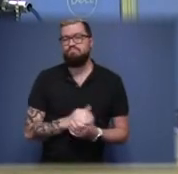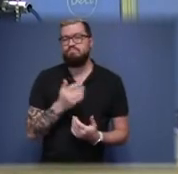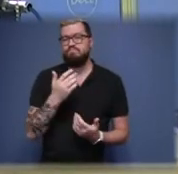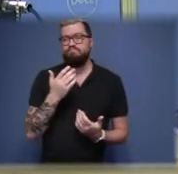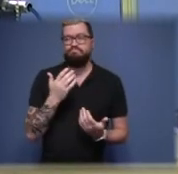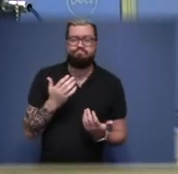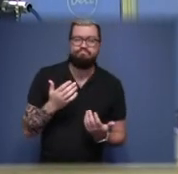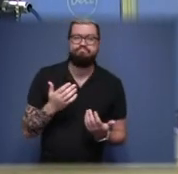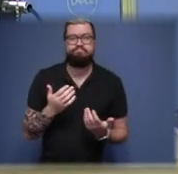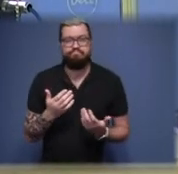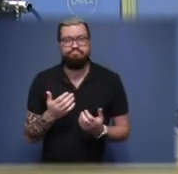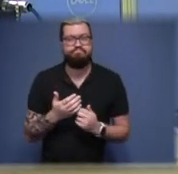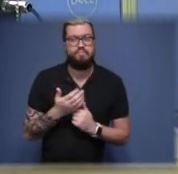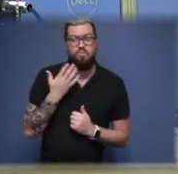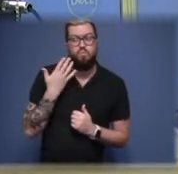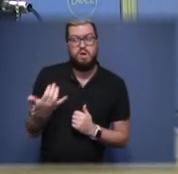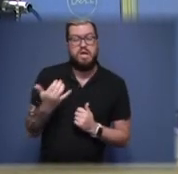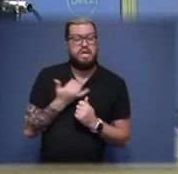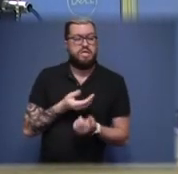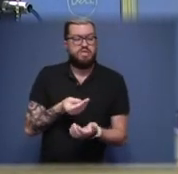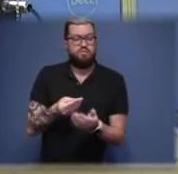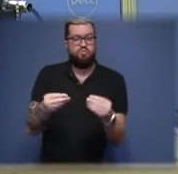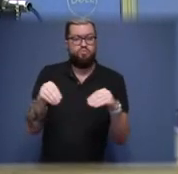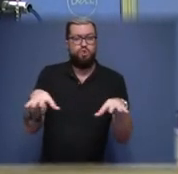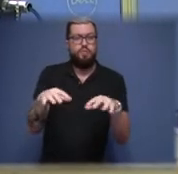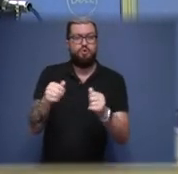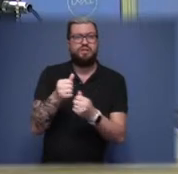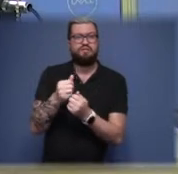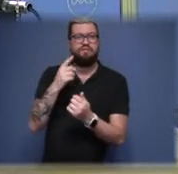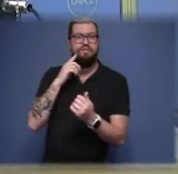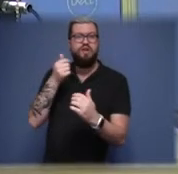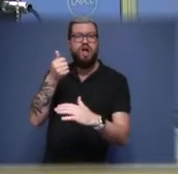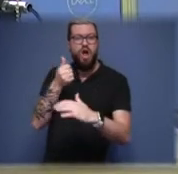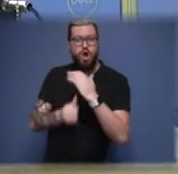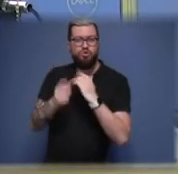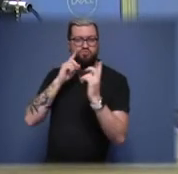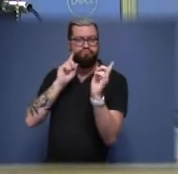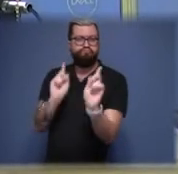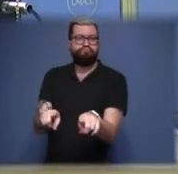because the property is under agreement of sale.